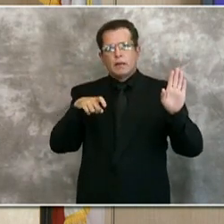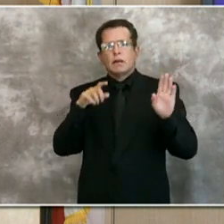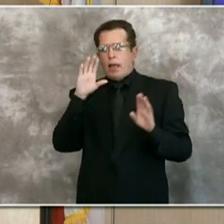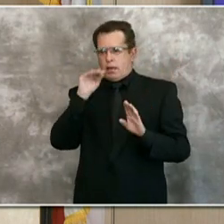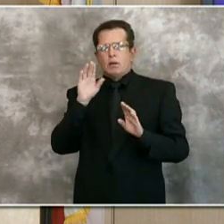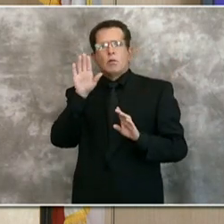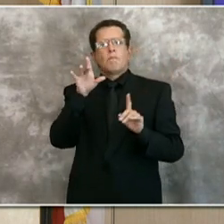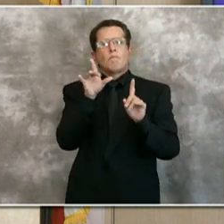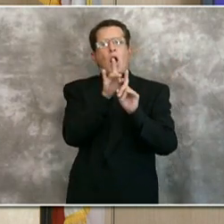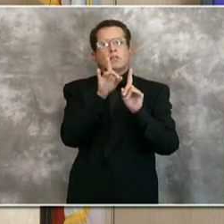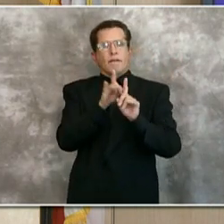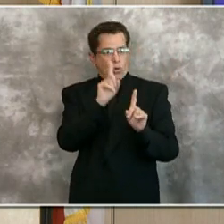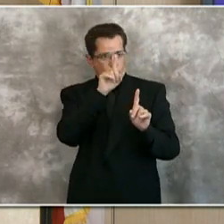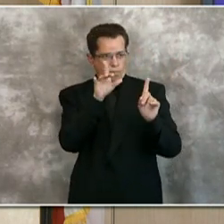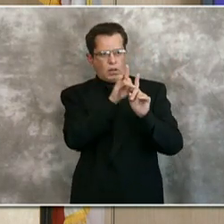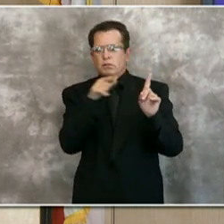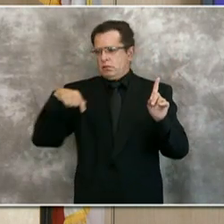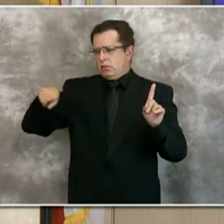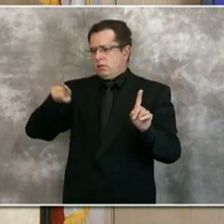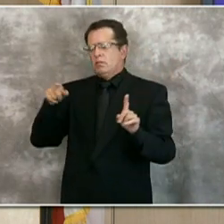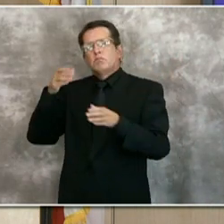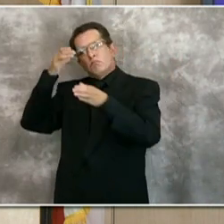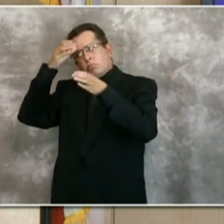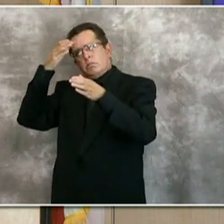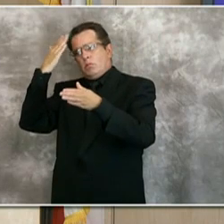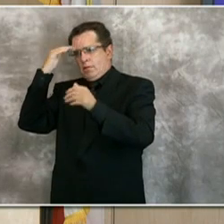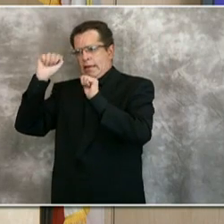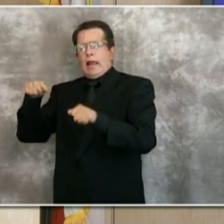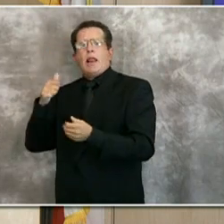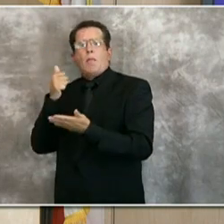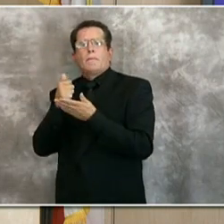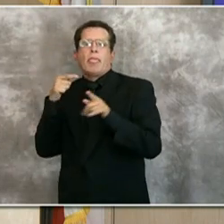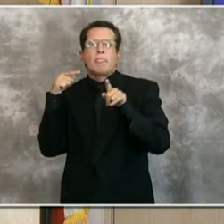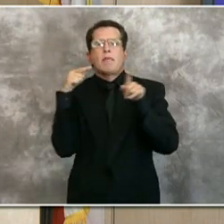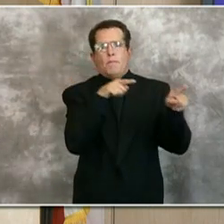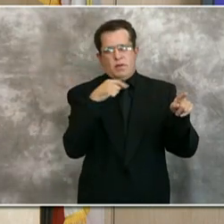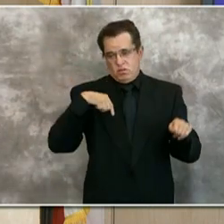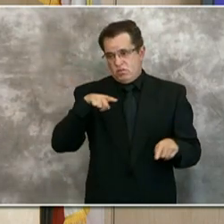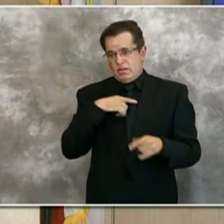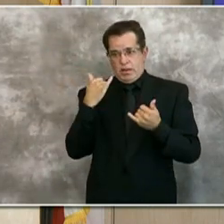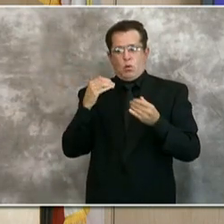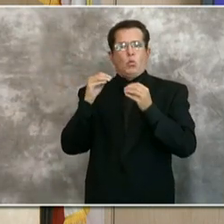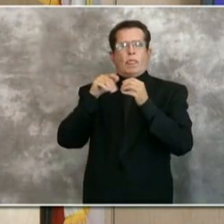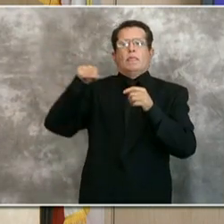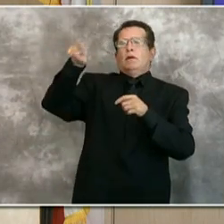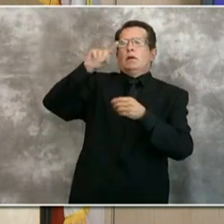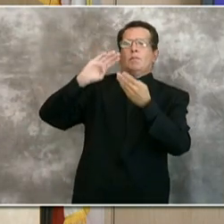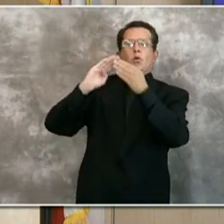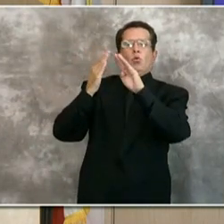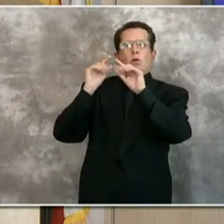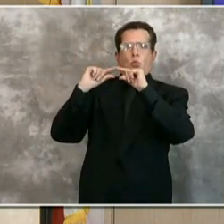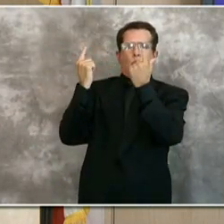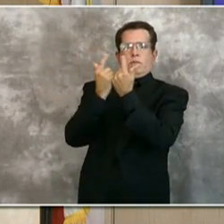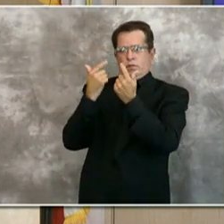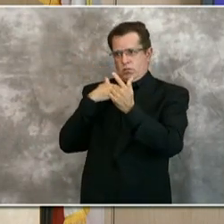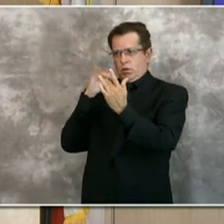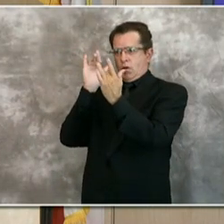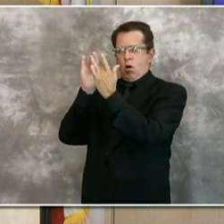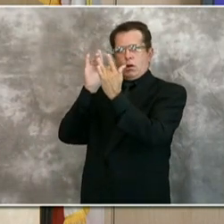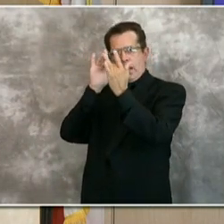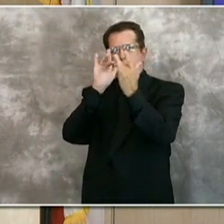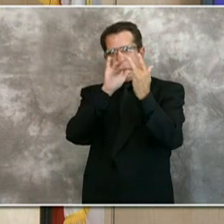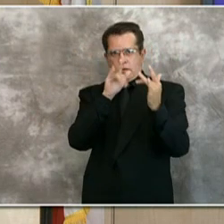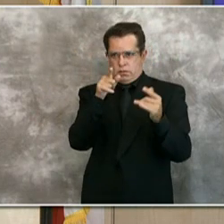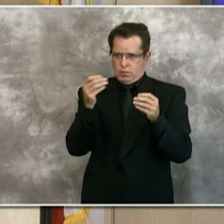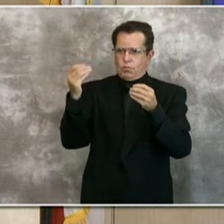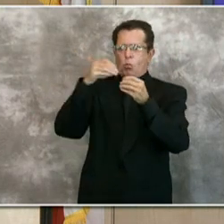positive cases. We know that we have a ways to go to fulfill this, and we are working and engaging with community groups. We are doing outreach to get